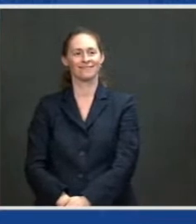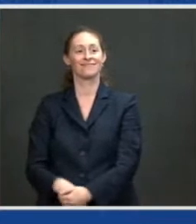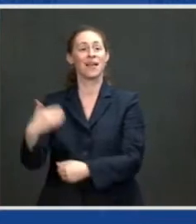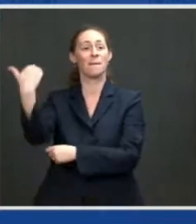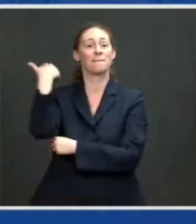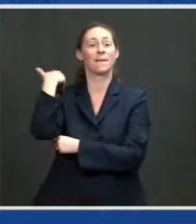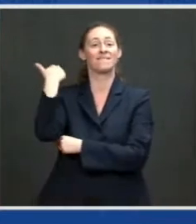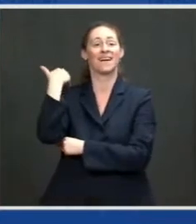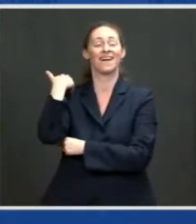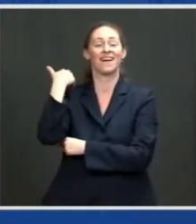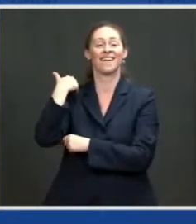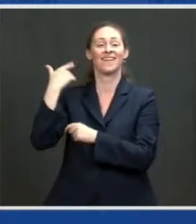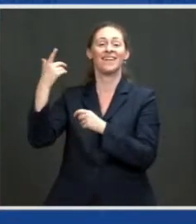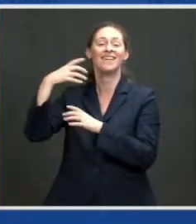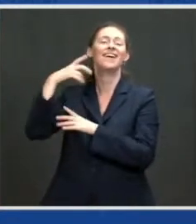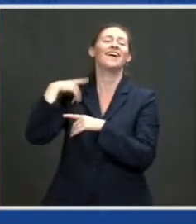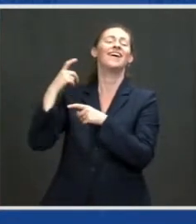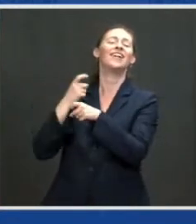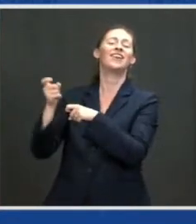is in every way, God love her.